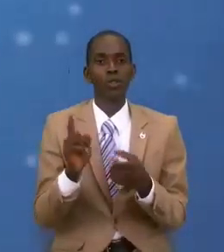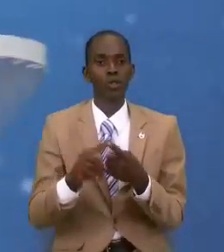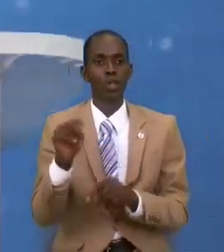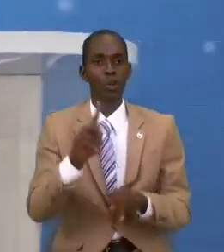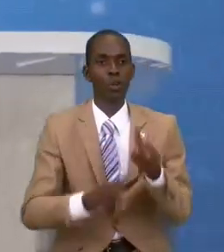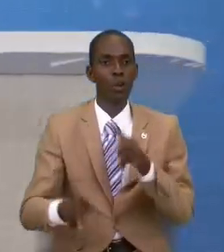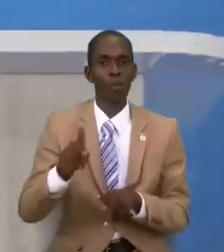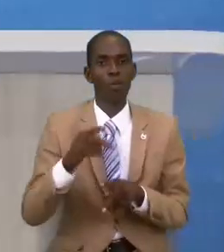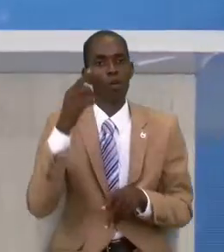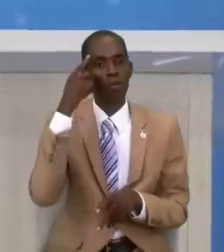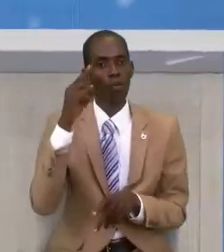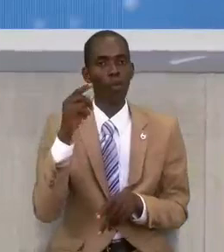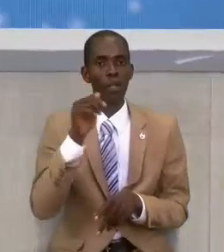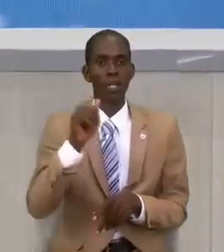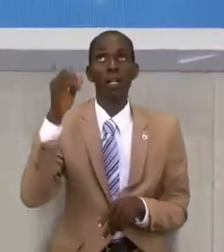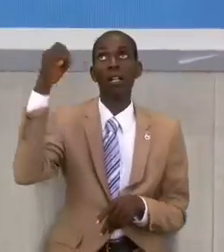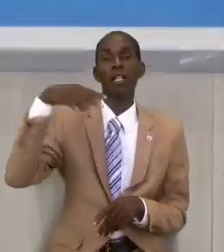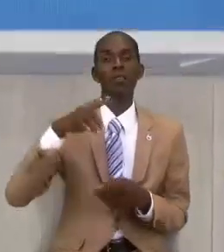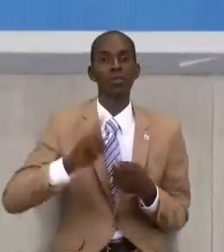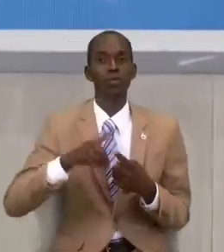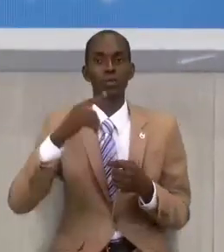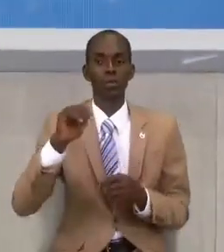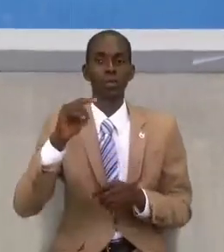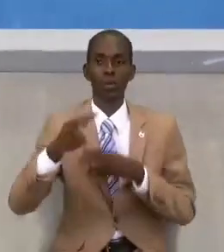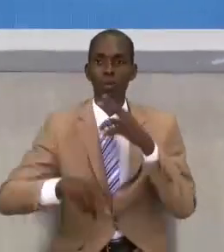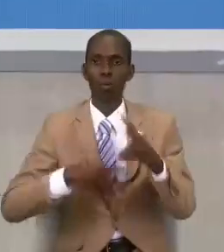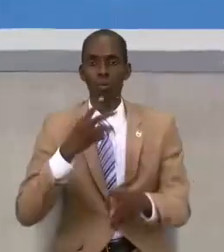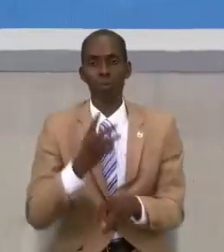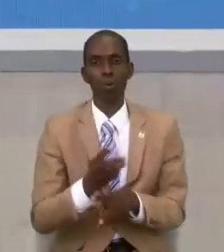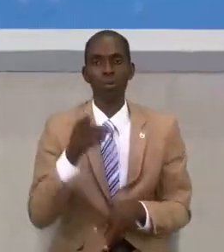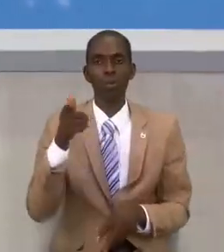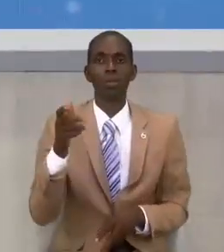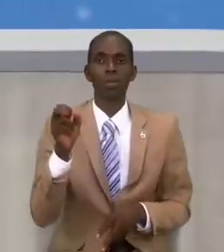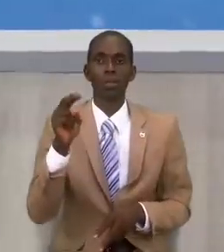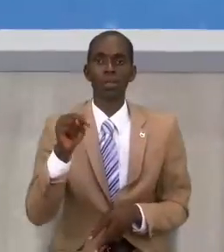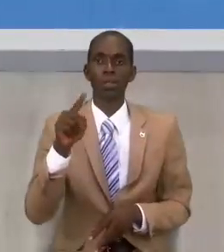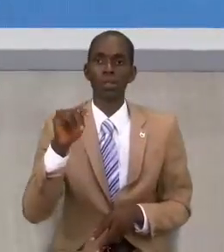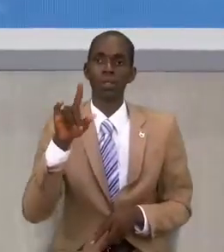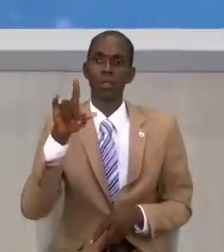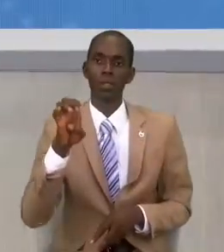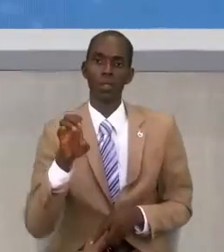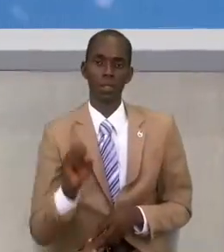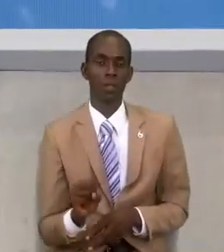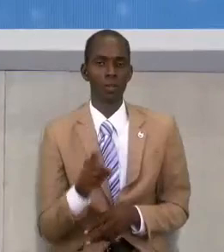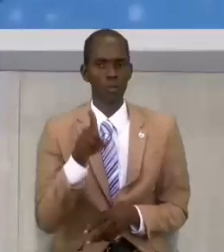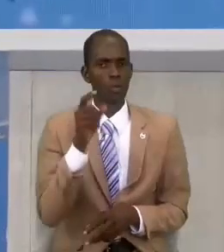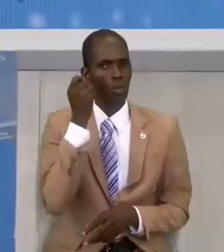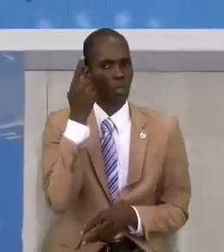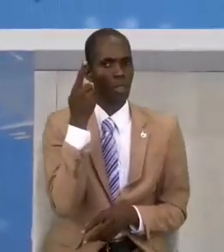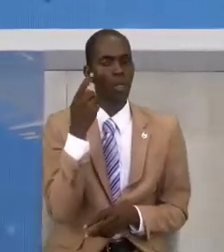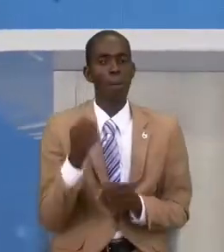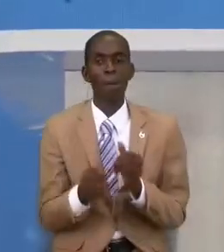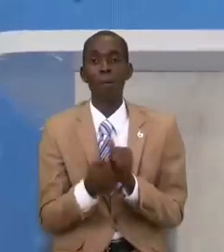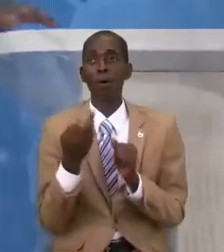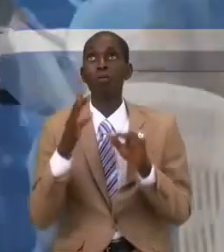the Gentiles, a light to the Gentiles. You understand? Most of the miracles of Christ, one was on earth, was among the